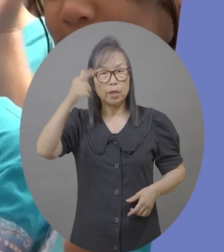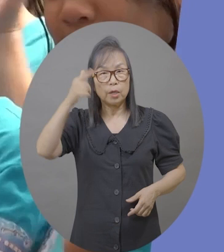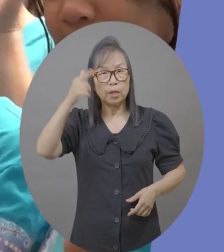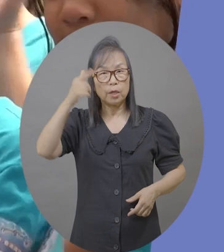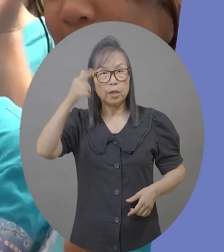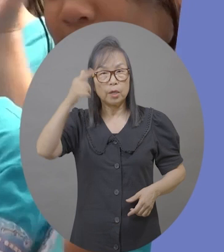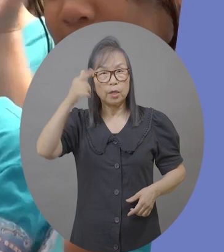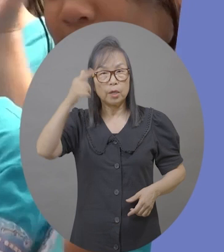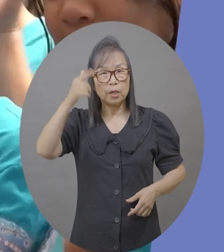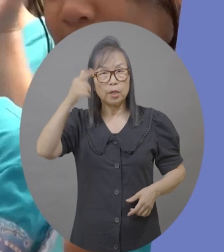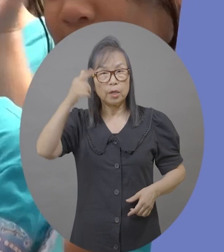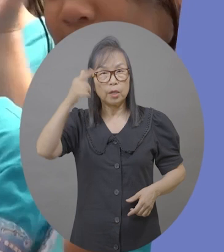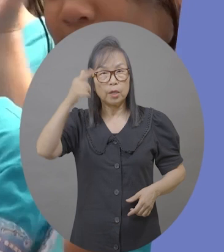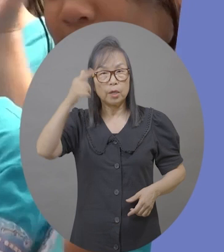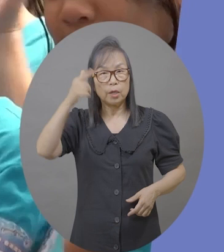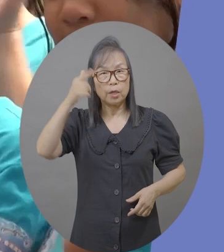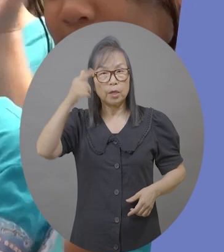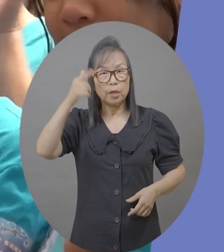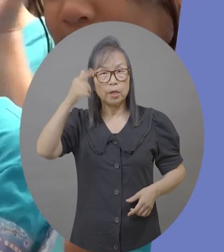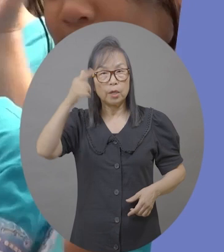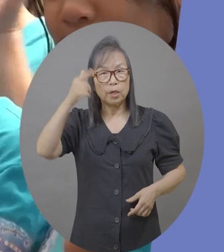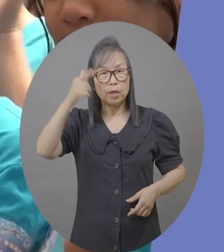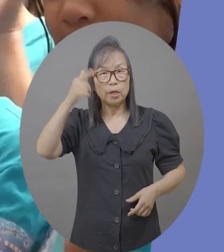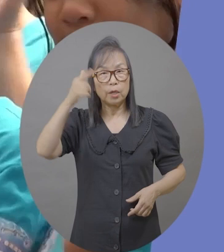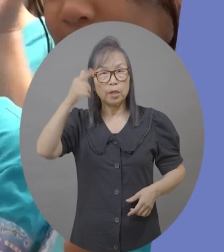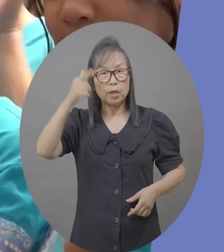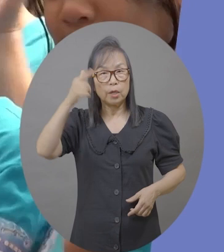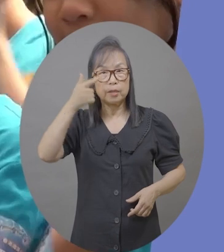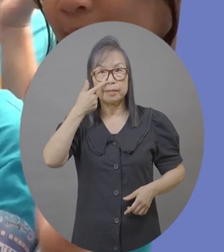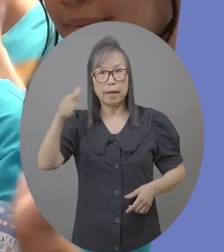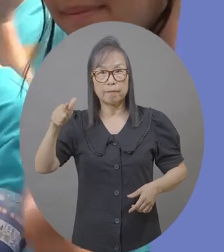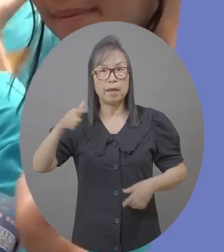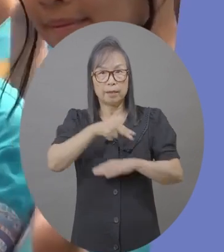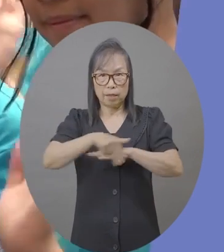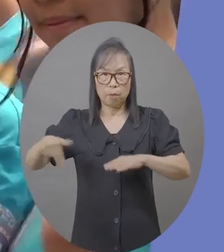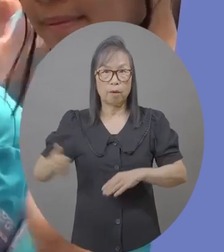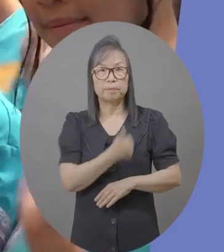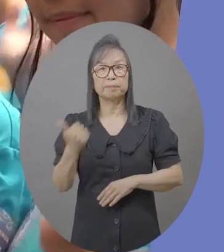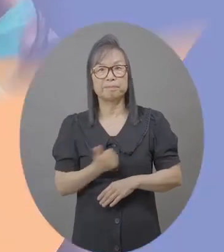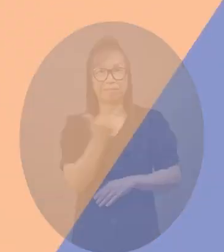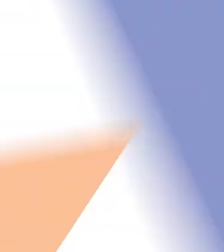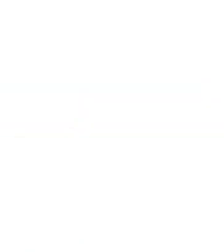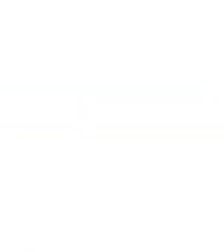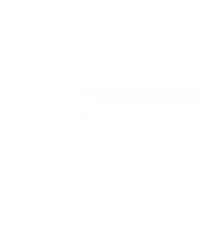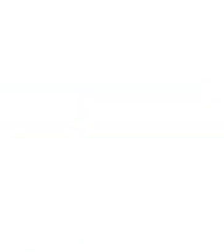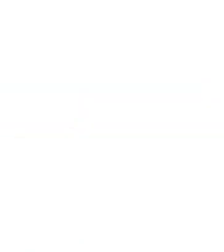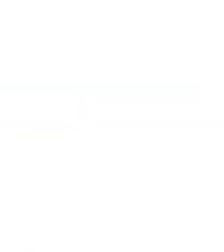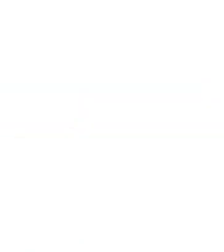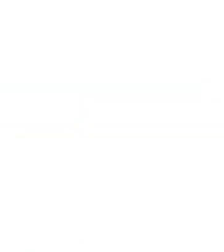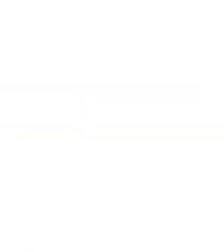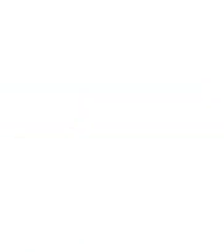Park, taking a group photo and waving together. Mentee's voiceover says, "And think out of the box for better lifelong planning."